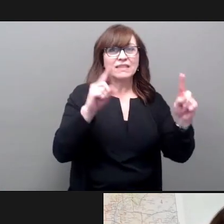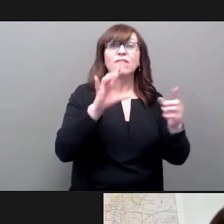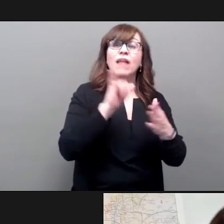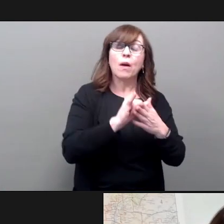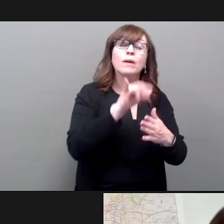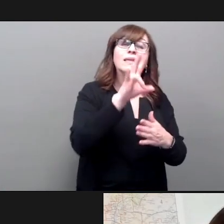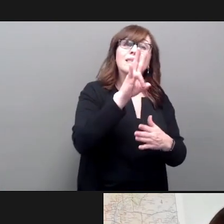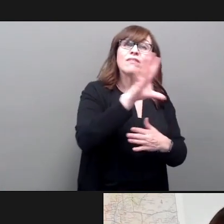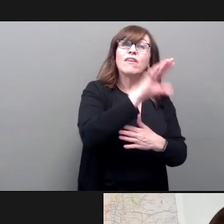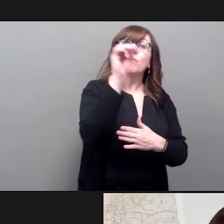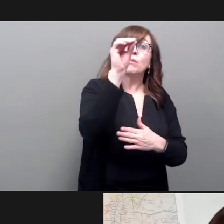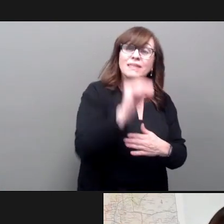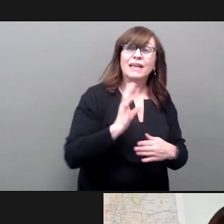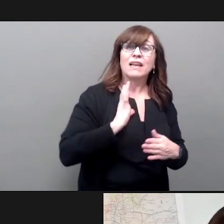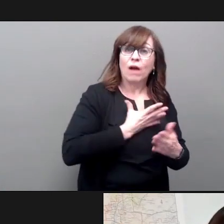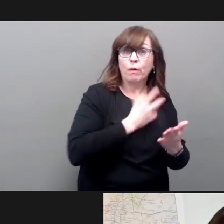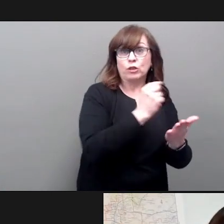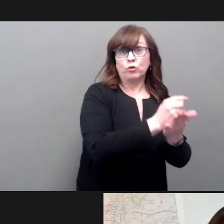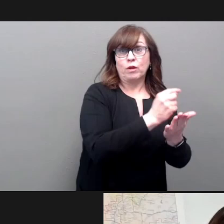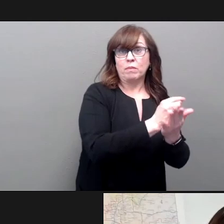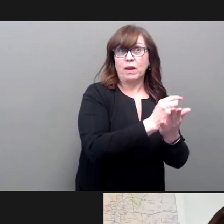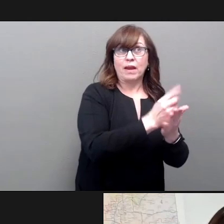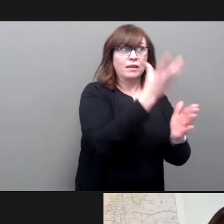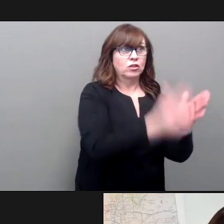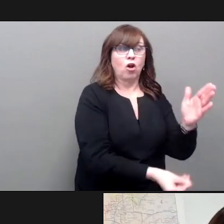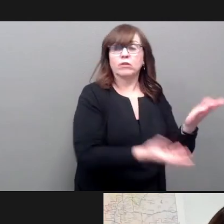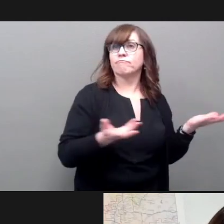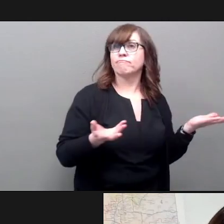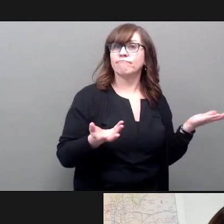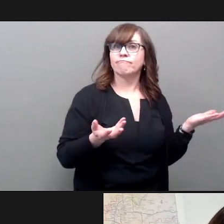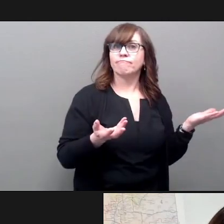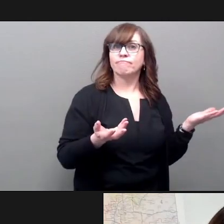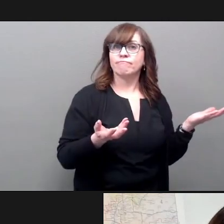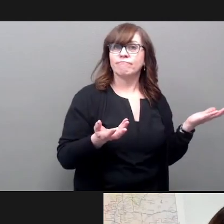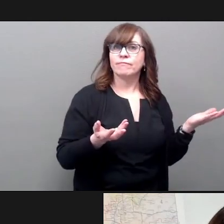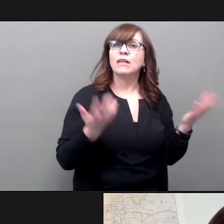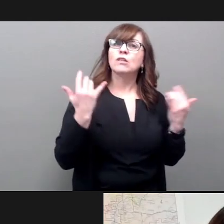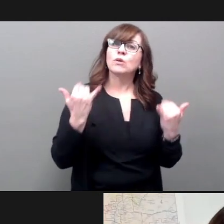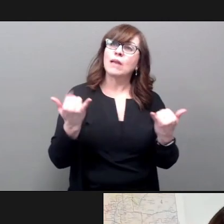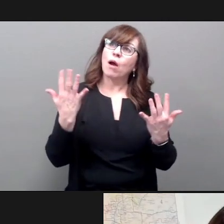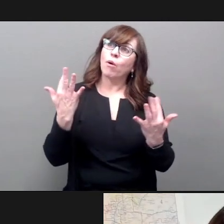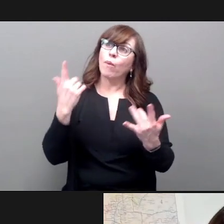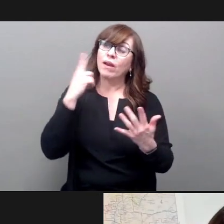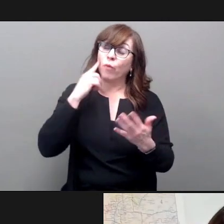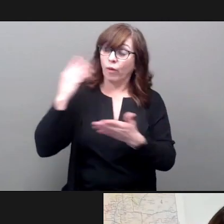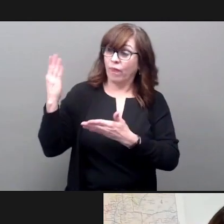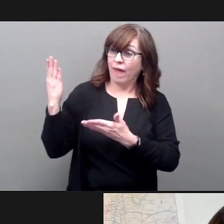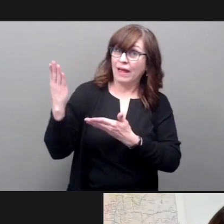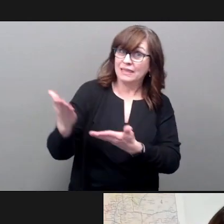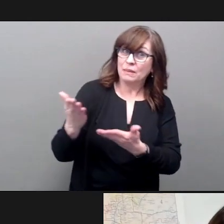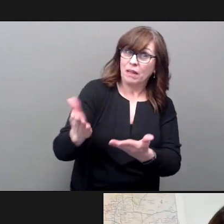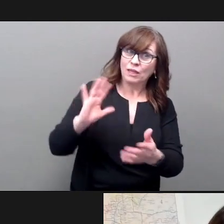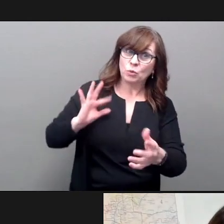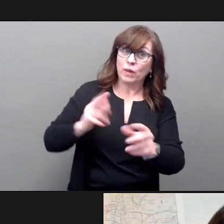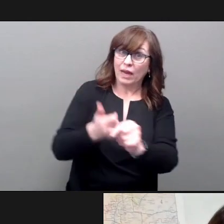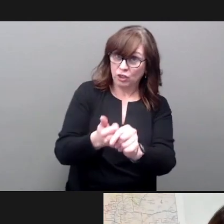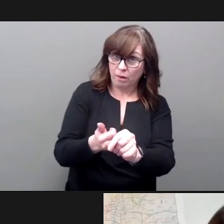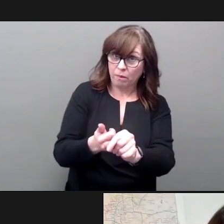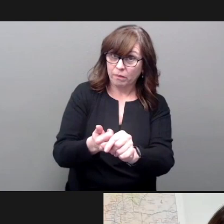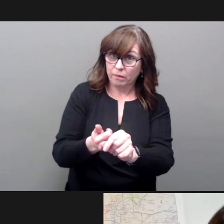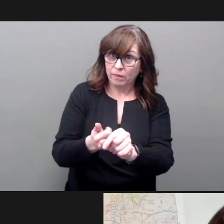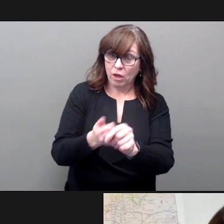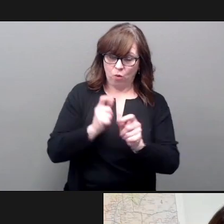treatment per week. And so that just disappeared. So we're waiting for the supply chain to catch up. We've tweaked